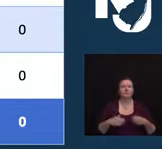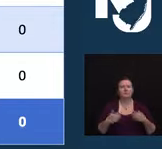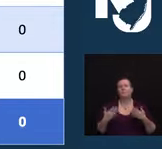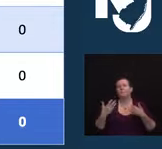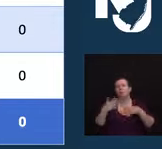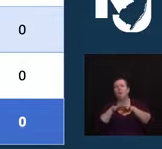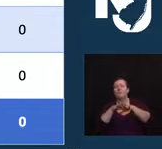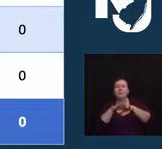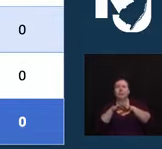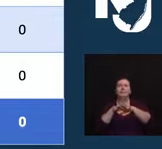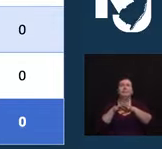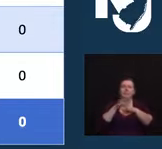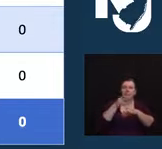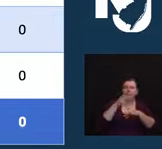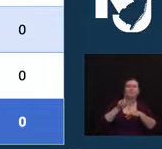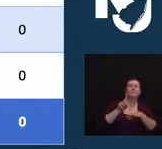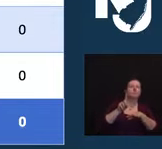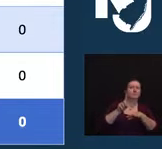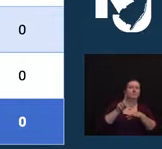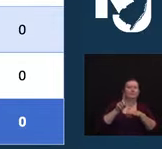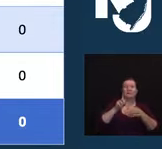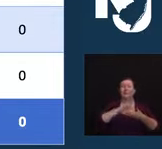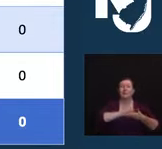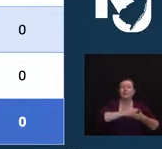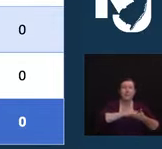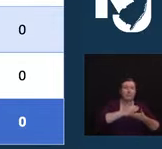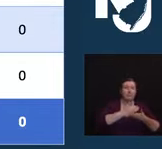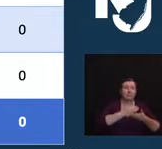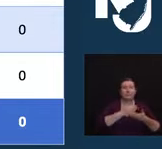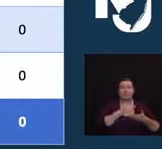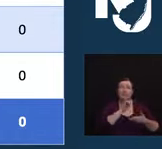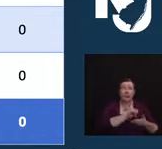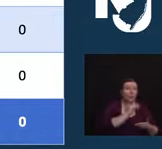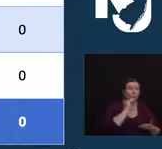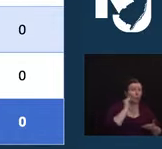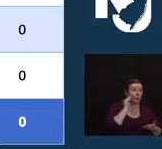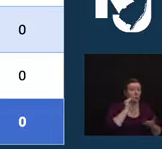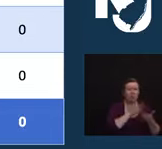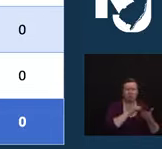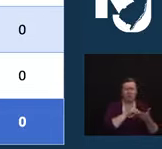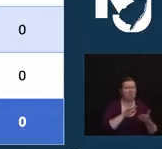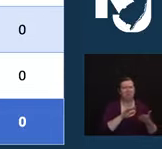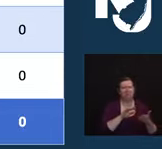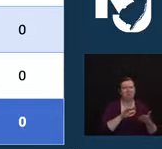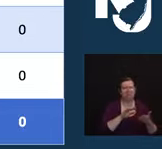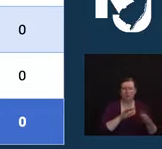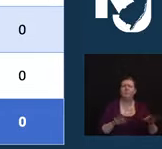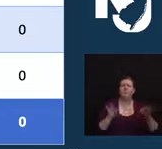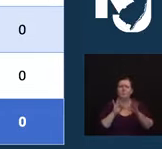Their laptops are not just for home instruction. They're just as critical these days as any textbook.